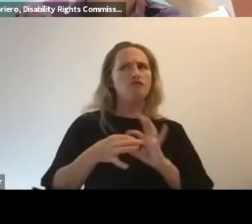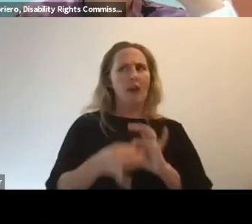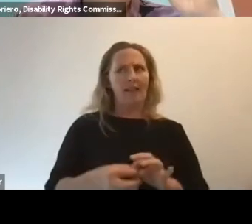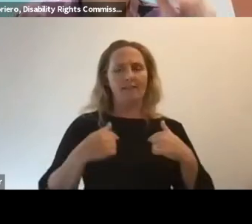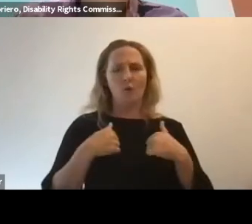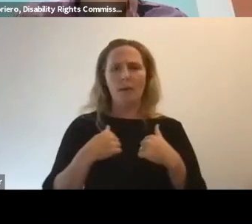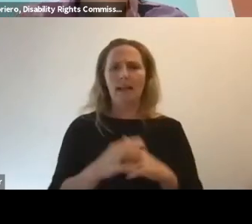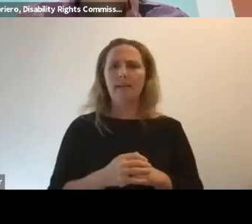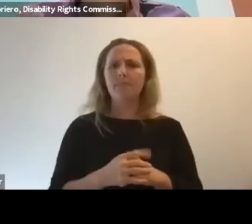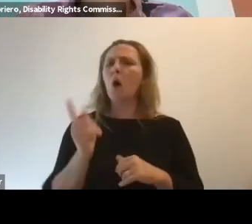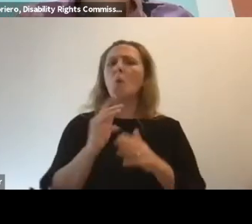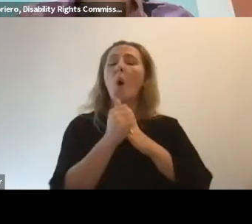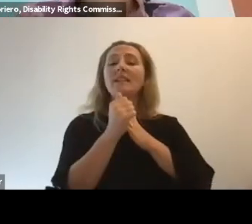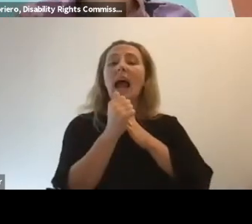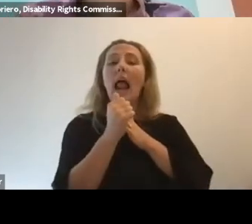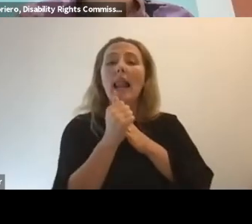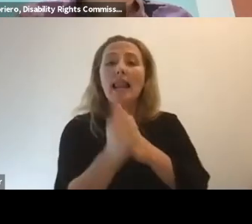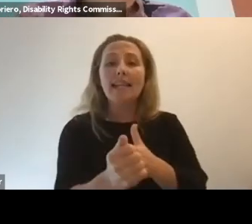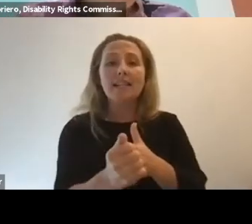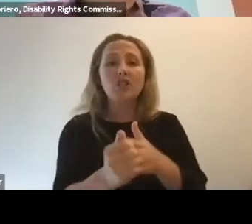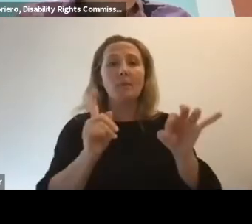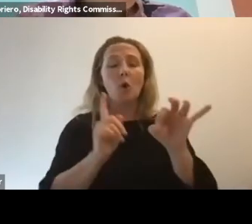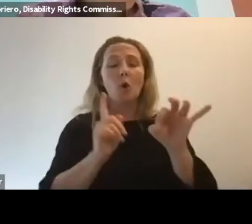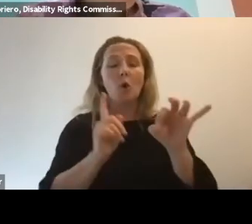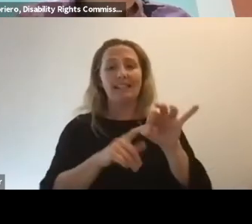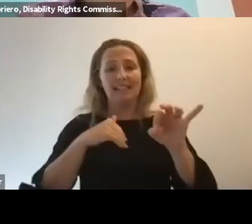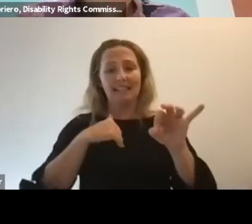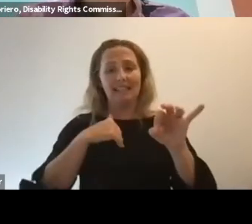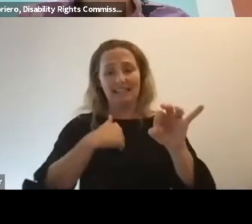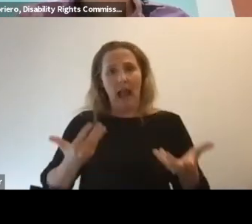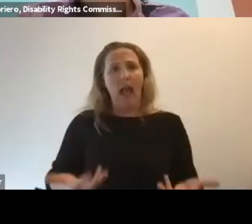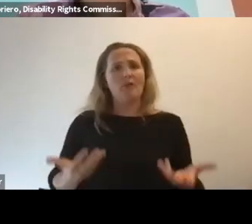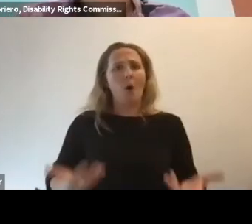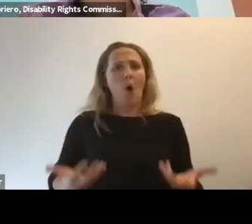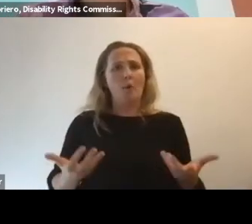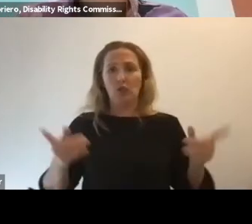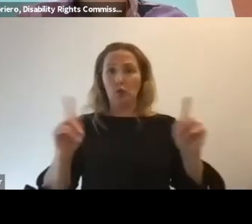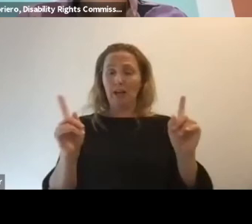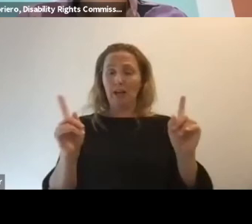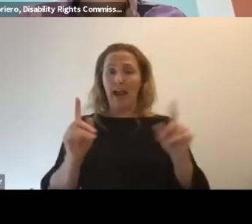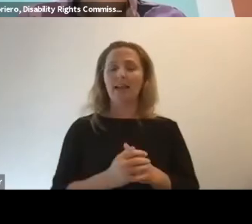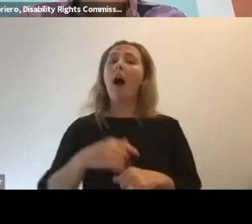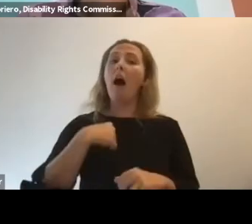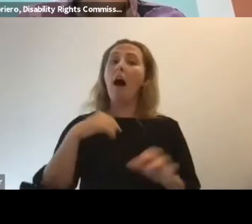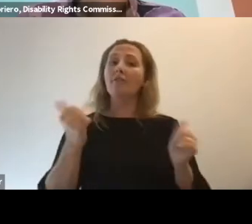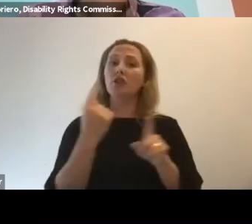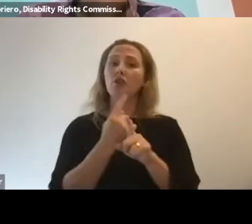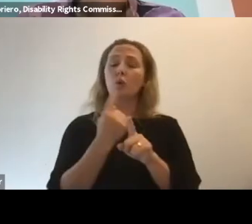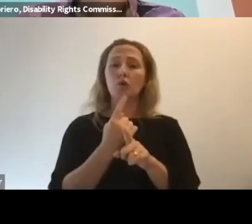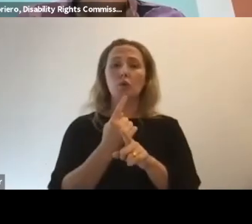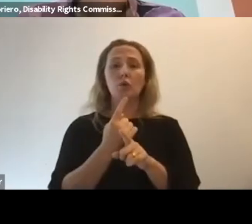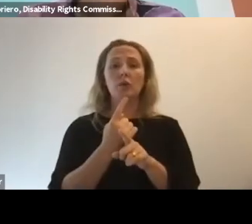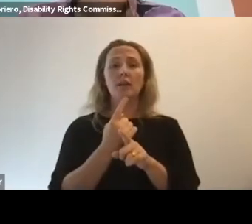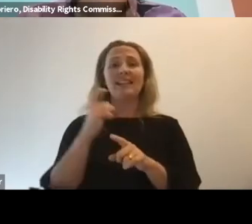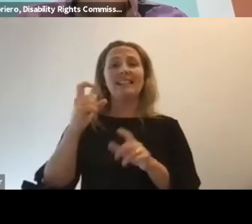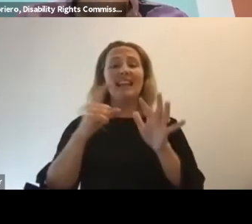this particular moment in time. And I was chatting with CEO of Leadership New Zealand,